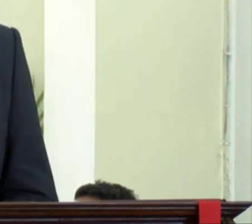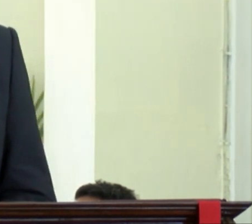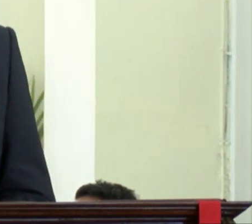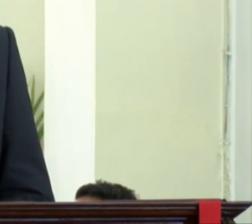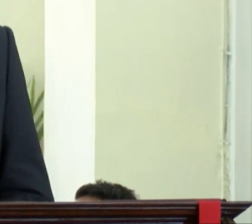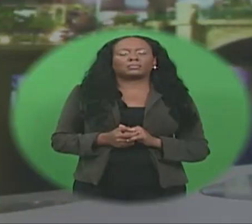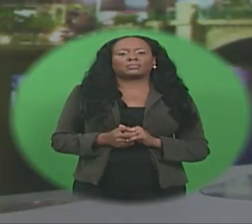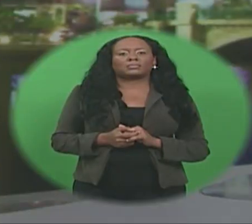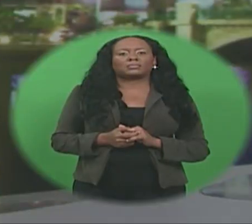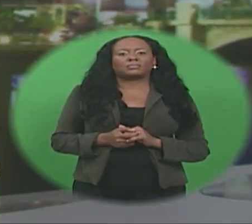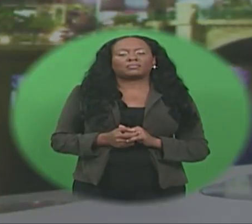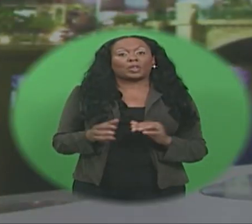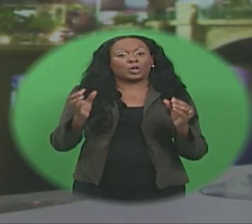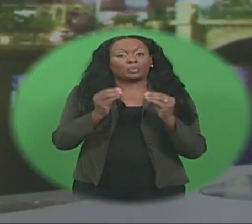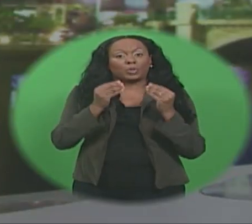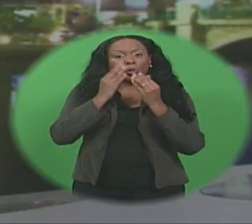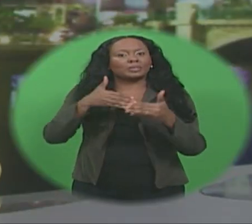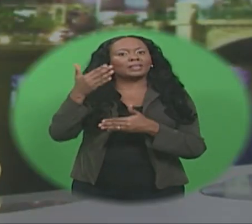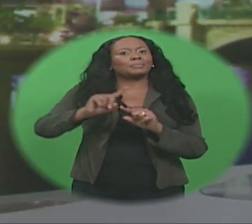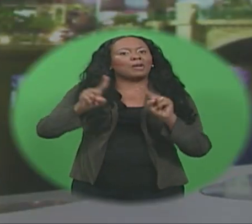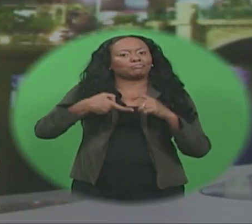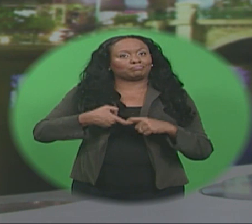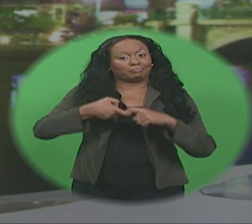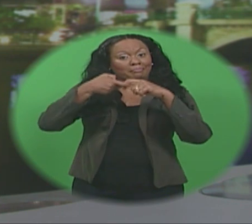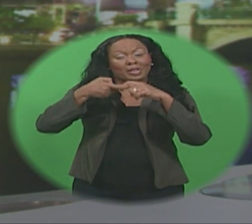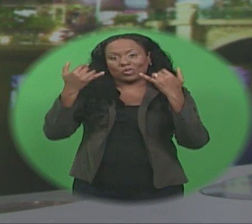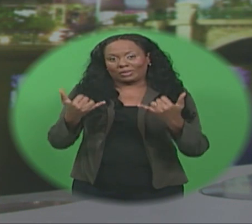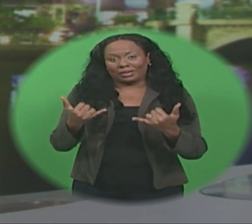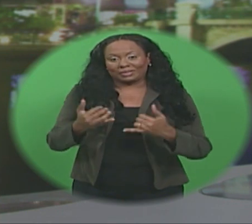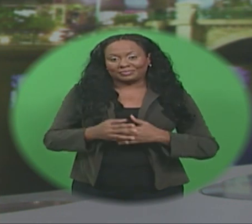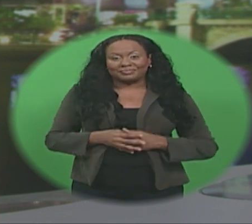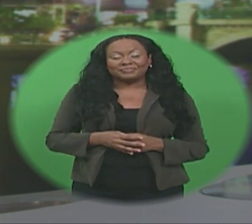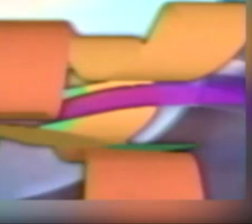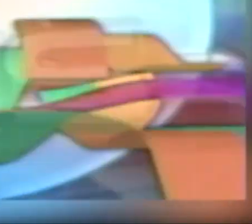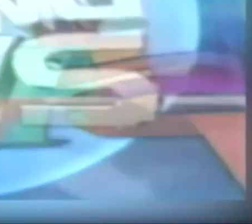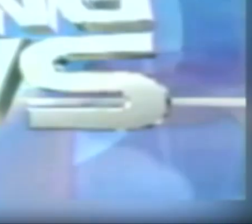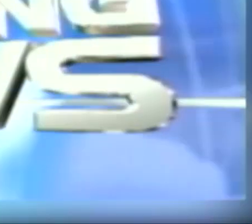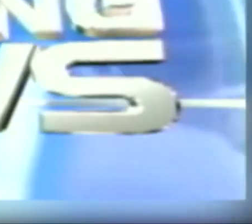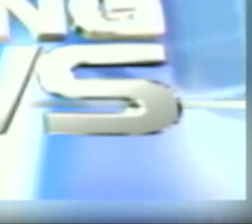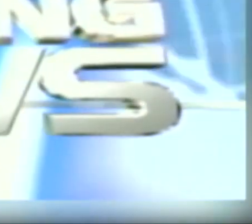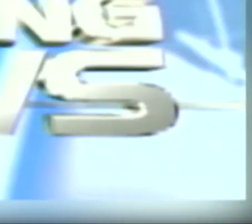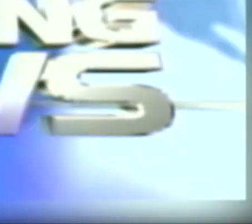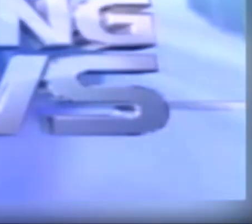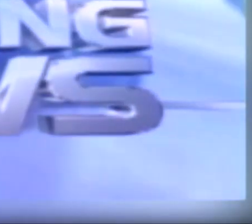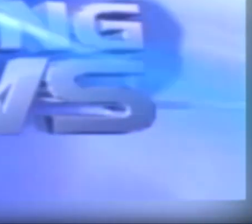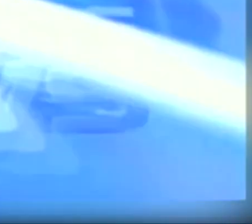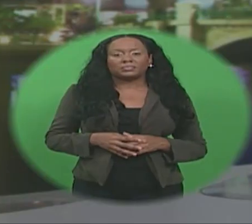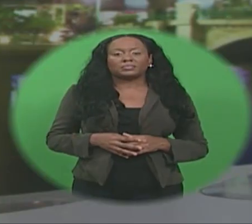with the festival. We'll take a break here, but when we come back, there's more news, so stay tuned.